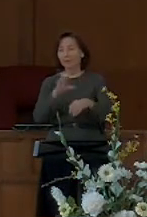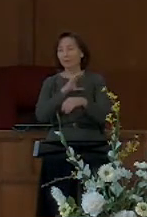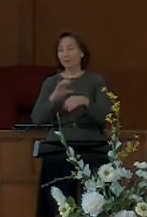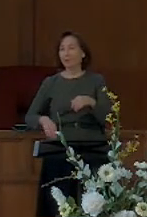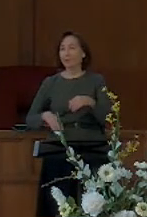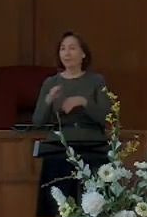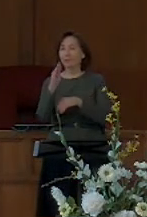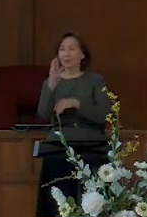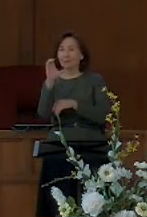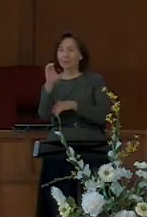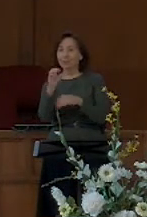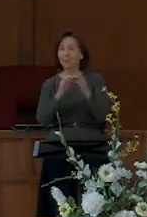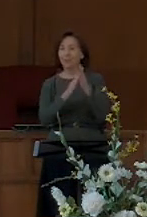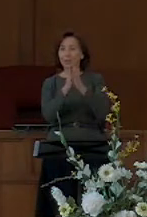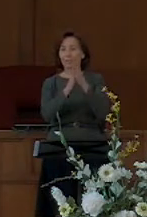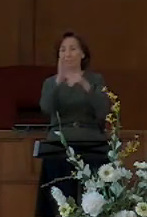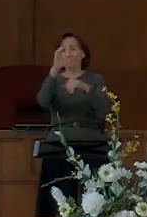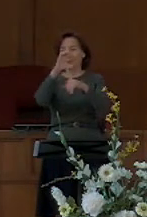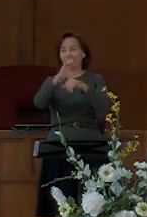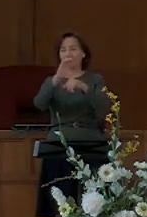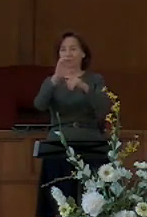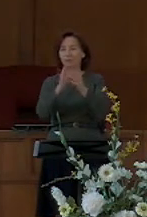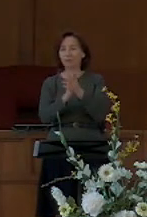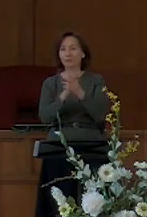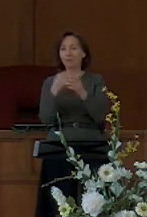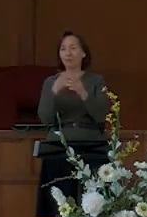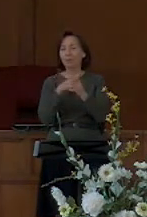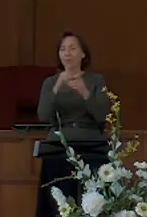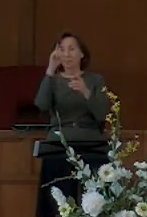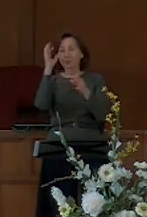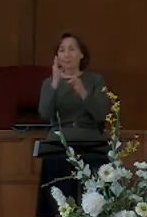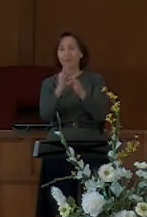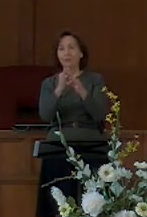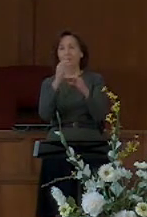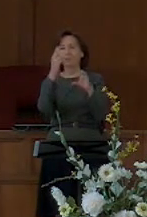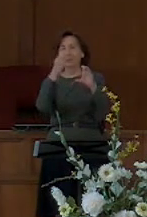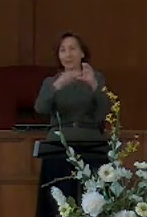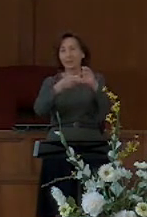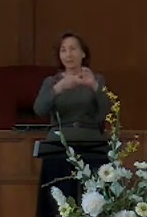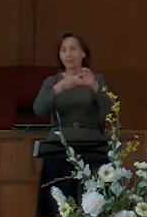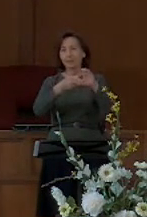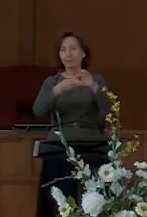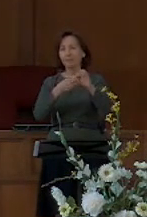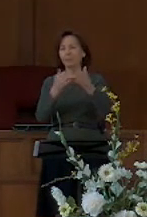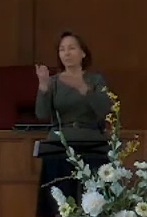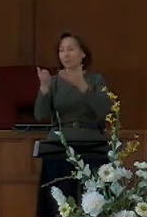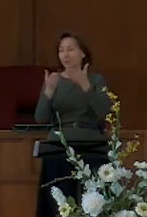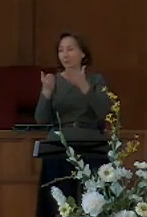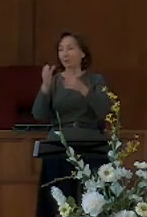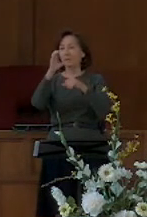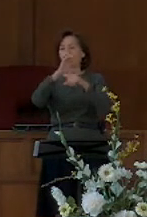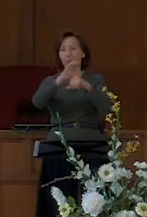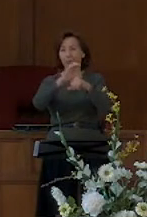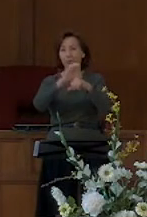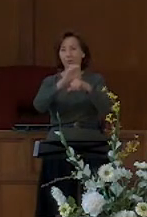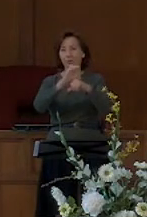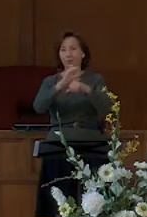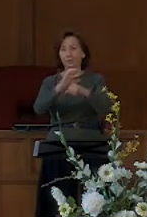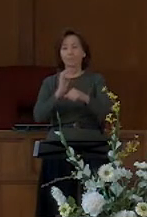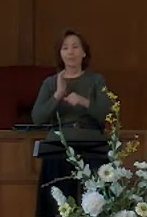and Bear Creek United Methodist Church, we will faithfully participate in the ministries of the